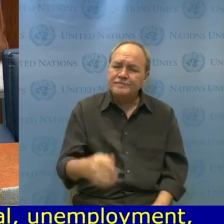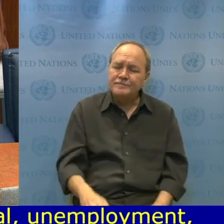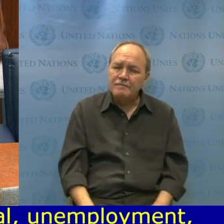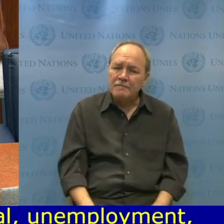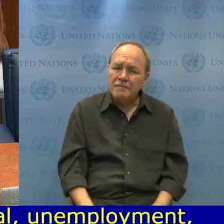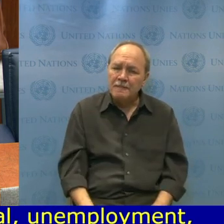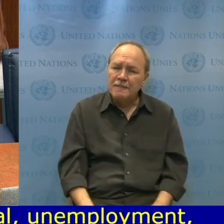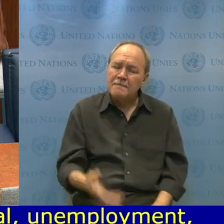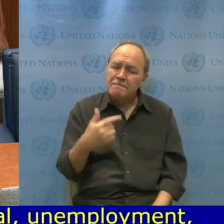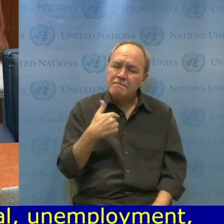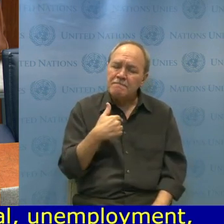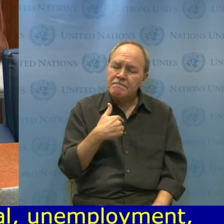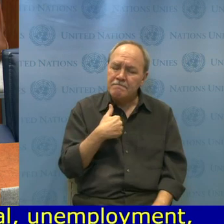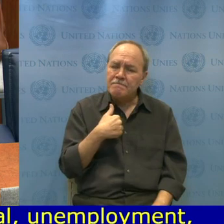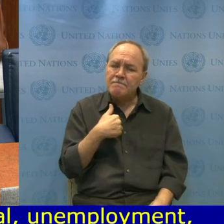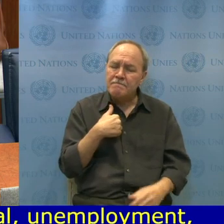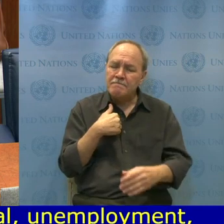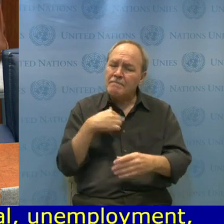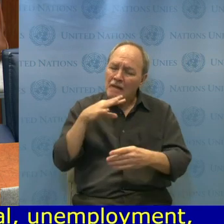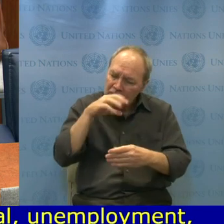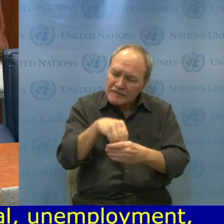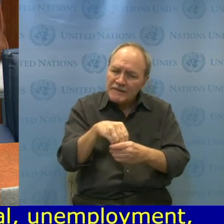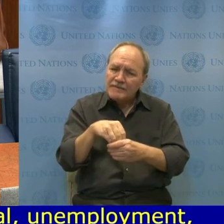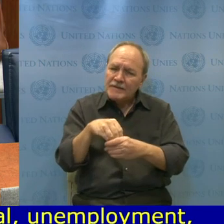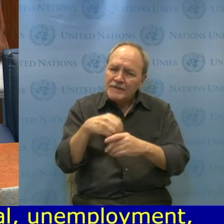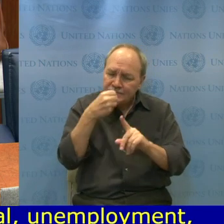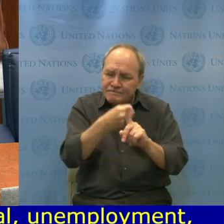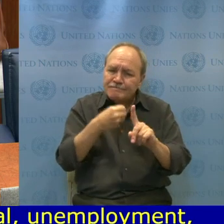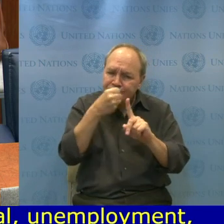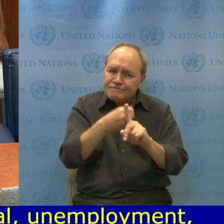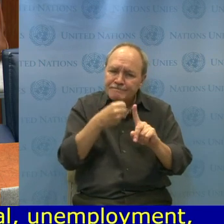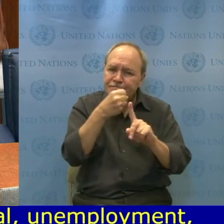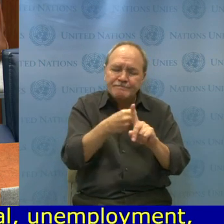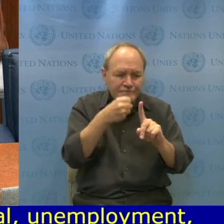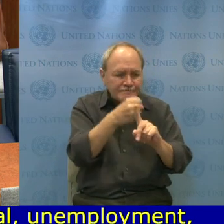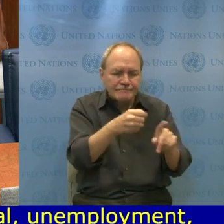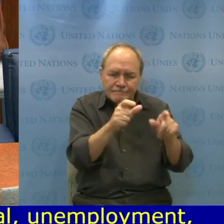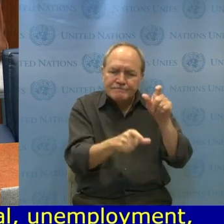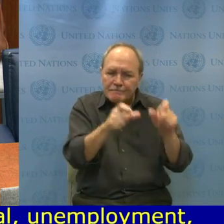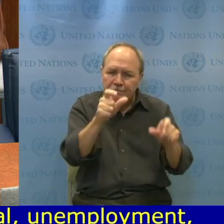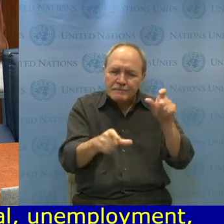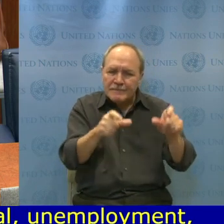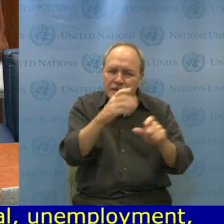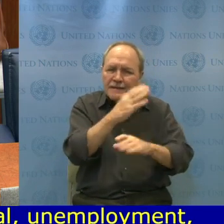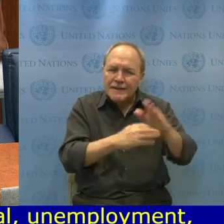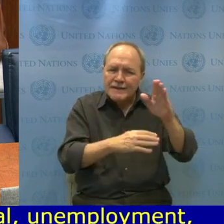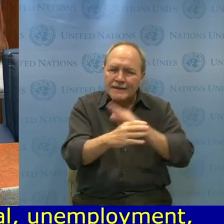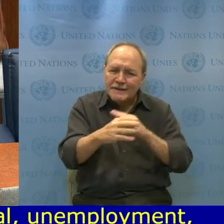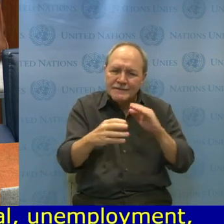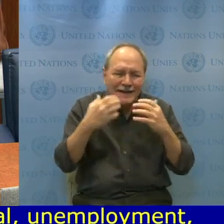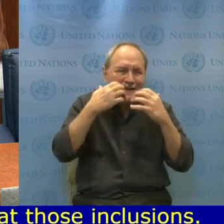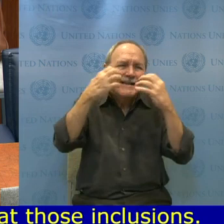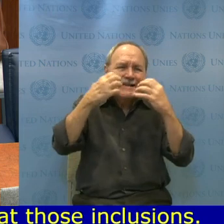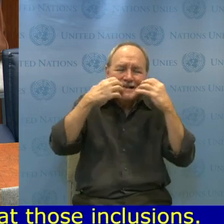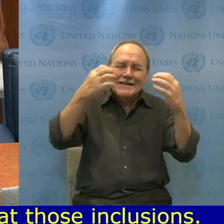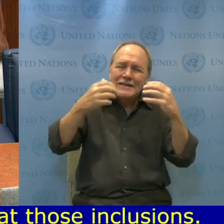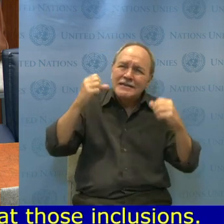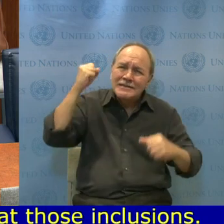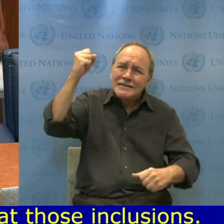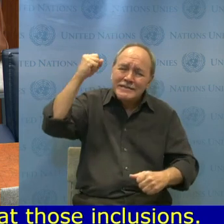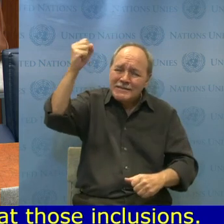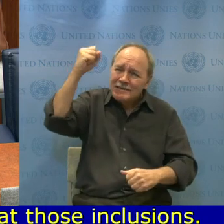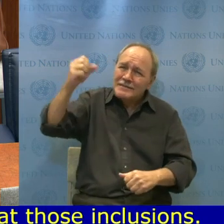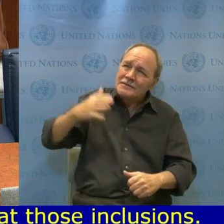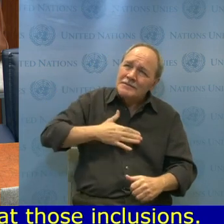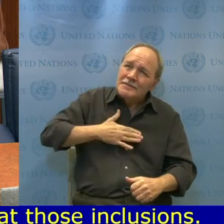I have been involved in the struggles of persons with disability to ensure that their rights